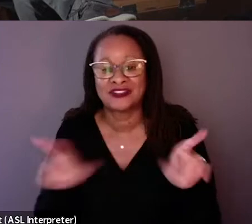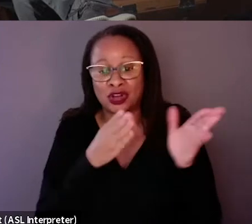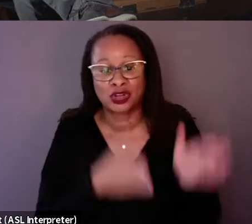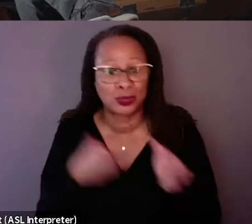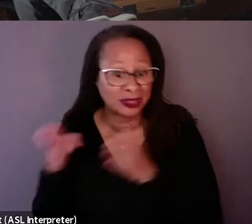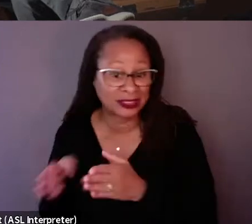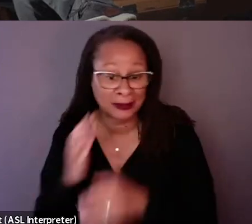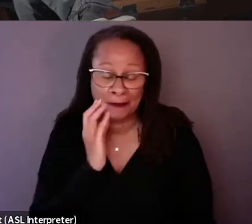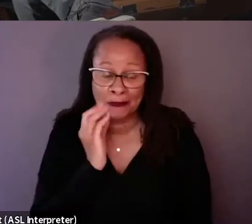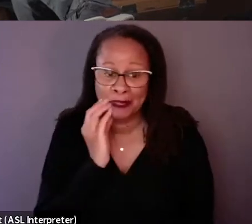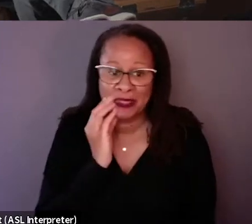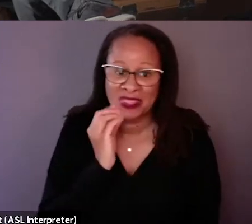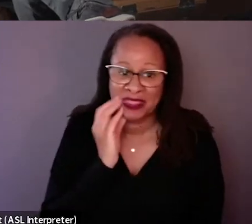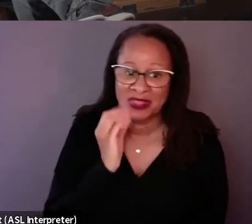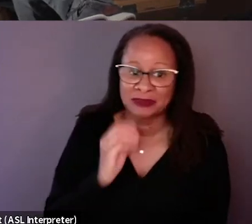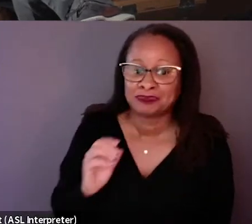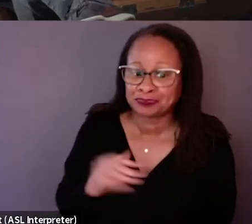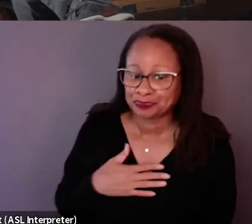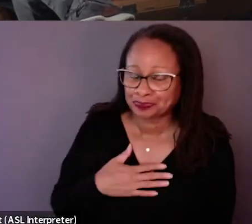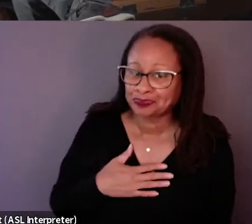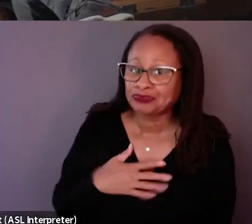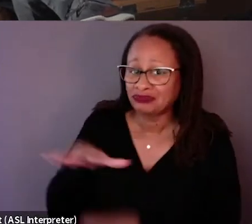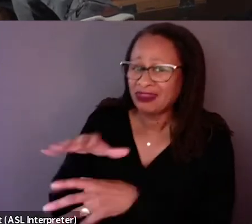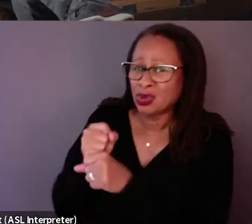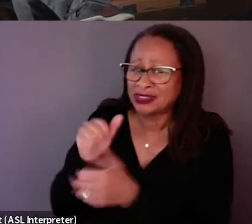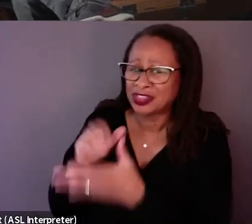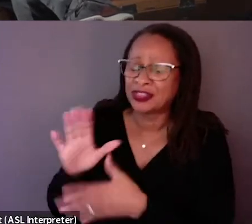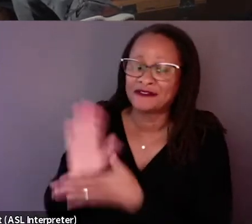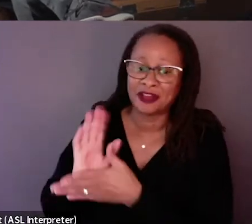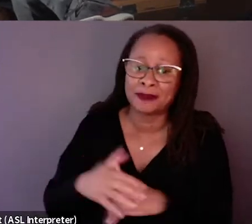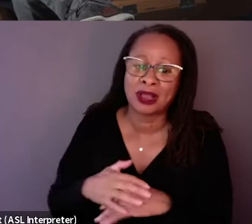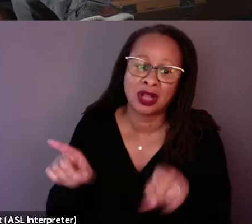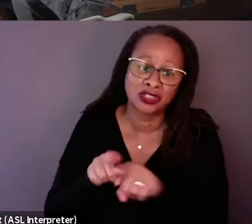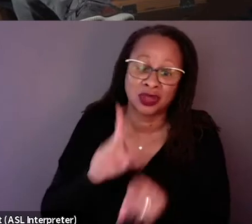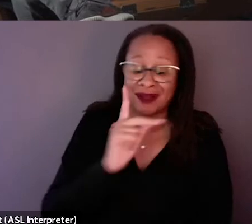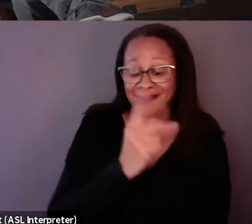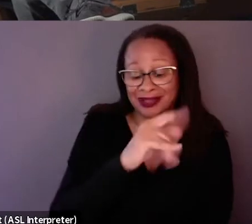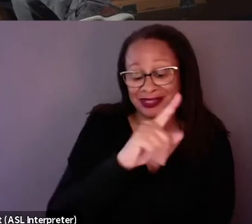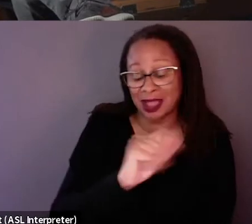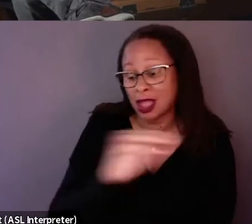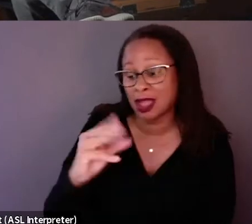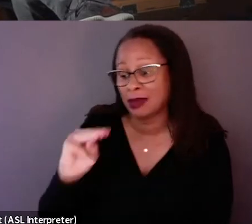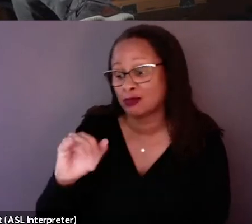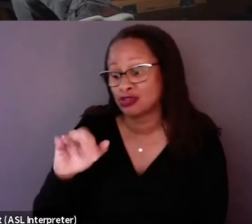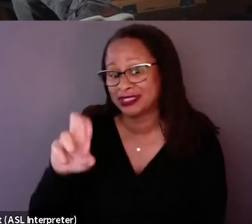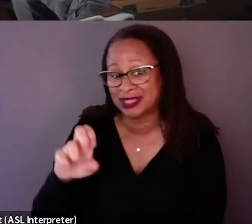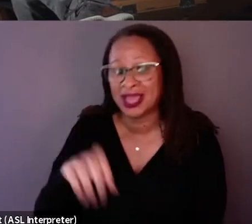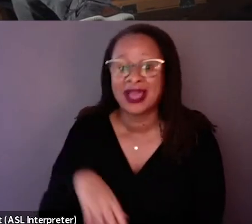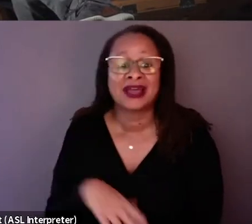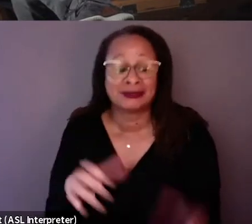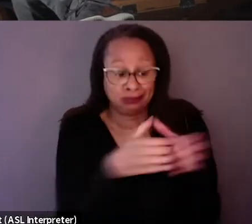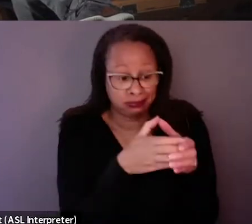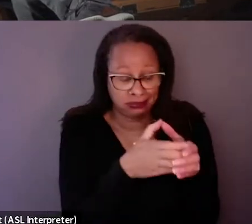of capture them. You capture that in the film. They also, there's Katia and Maurice, and then there's Katia and Maurice, the